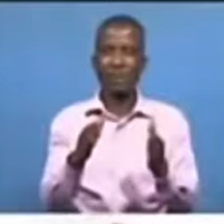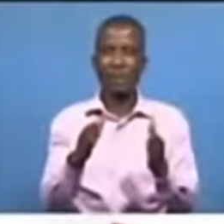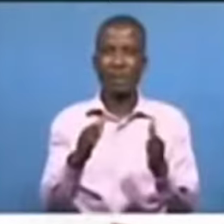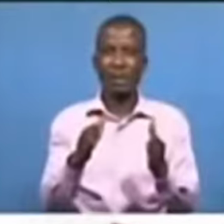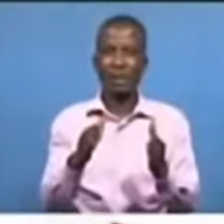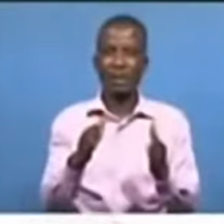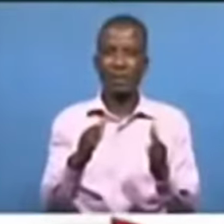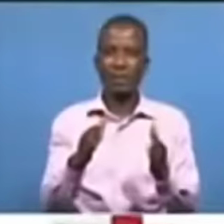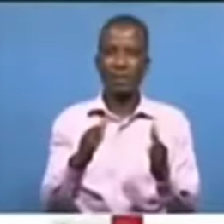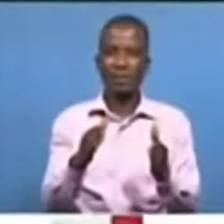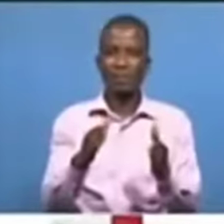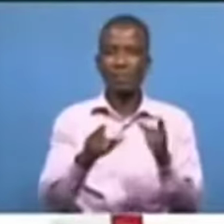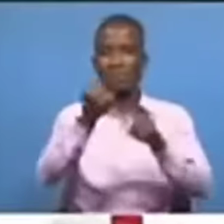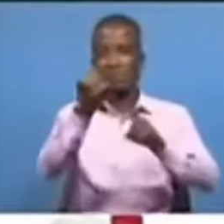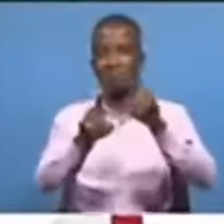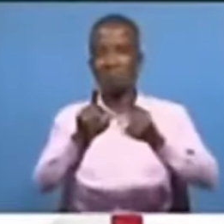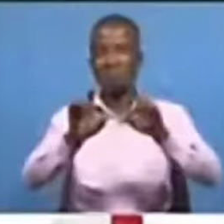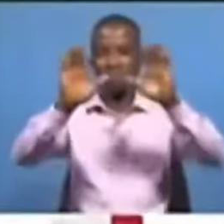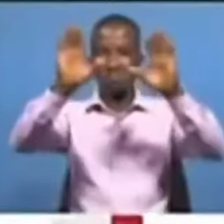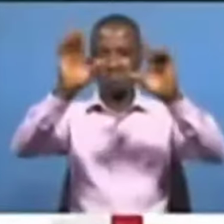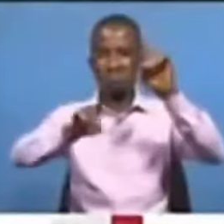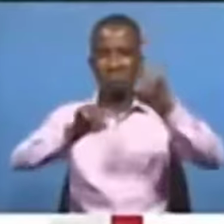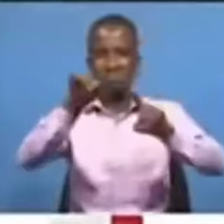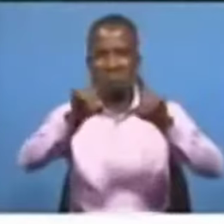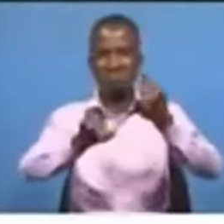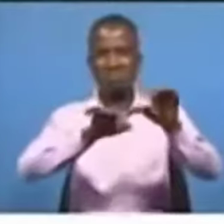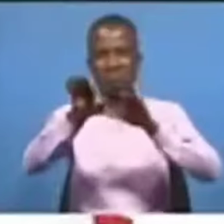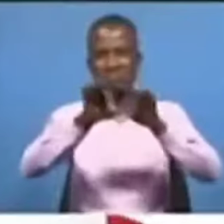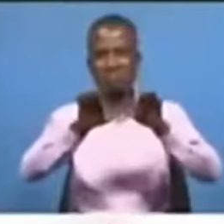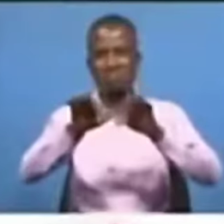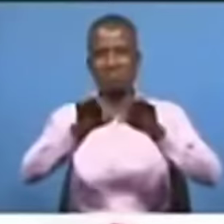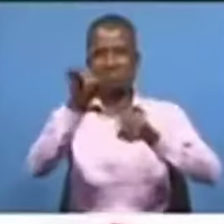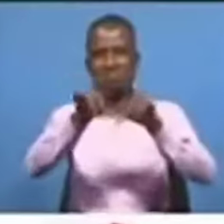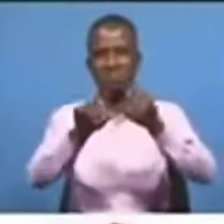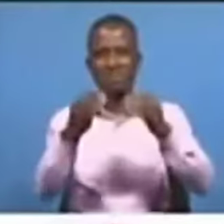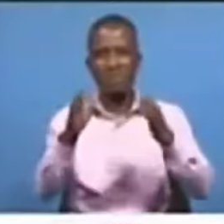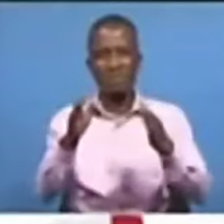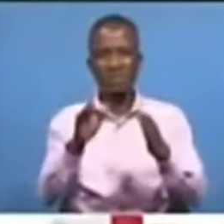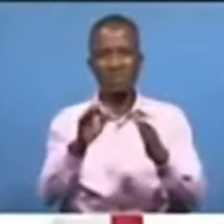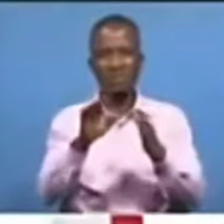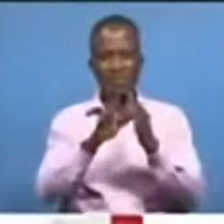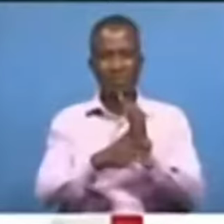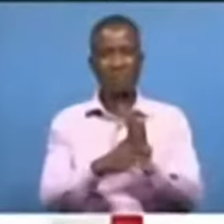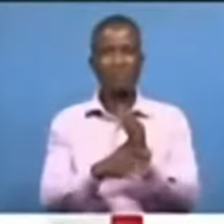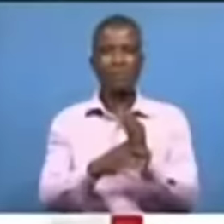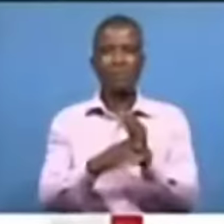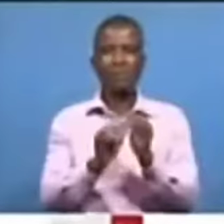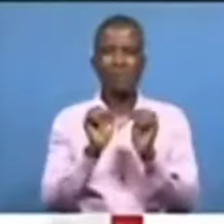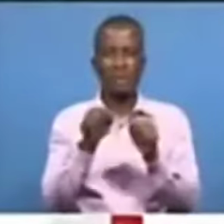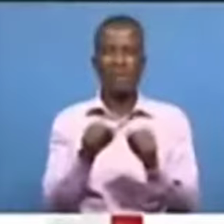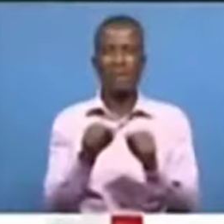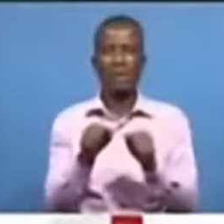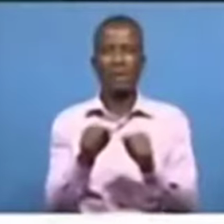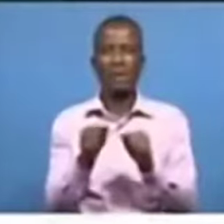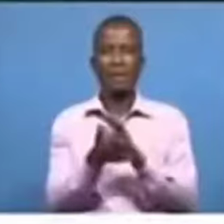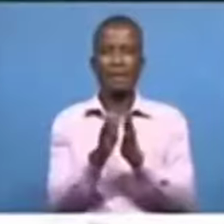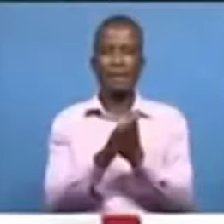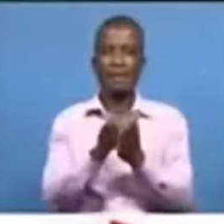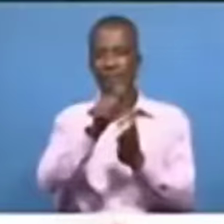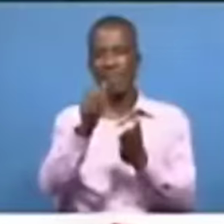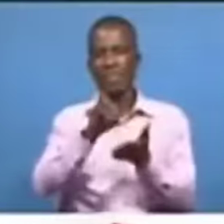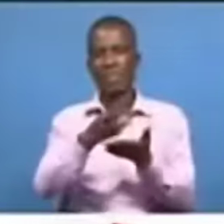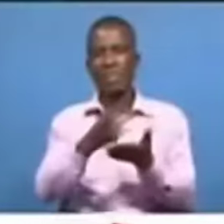evidence adverse or contrary to the case of the party examining him or her, then that witness becomes an